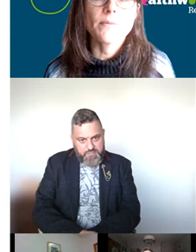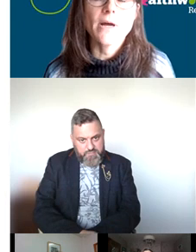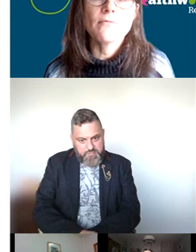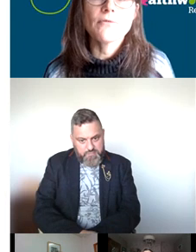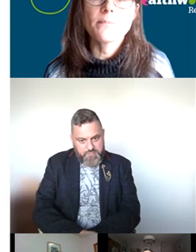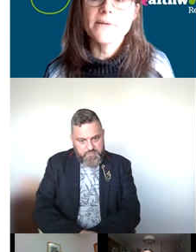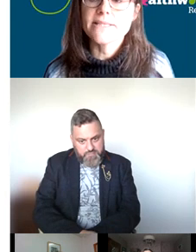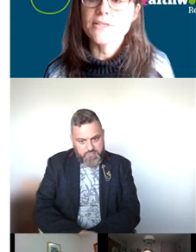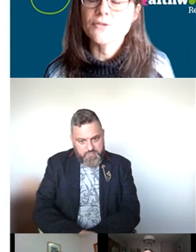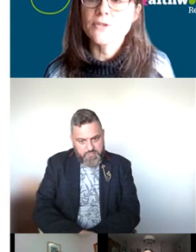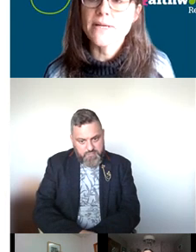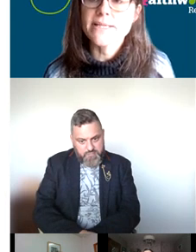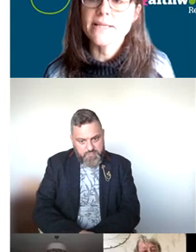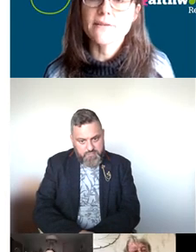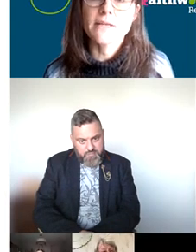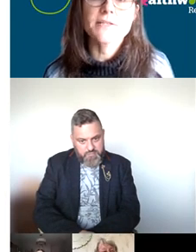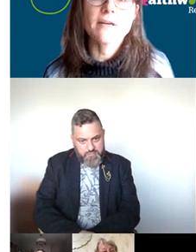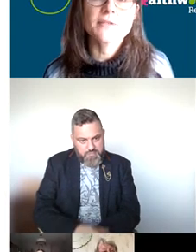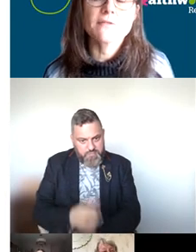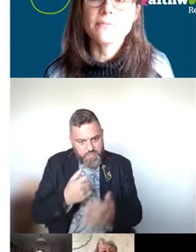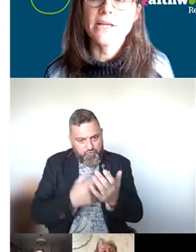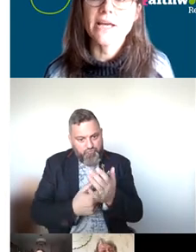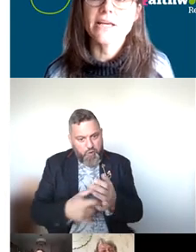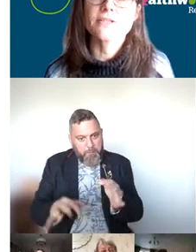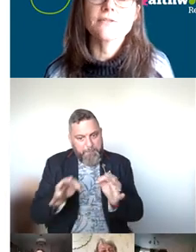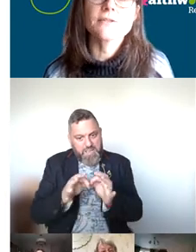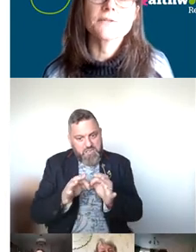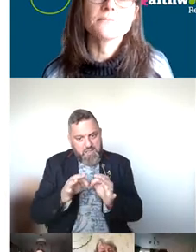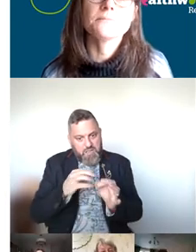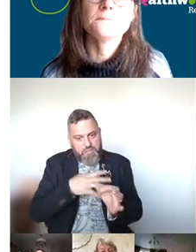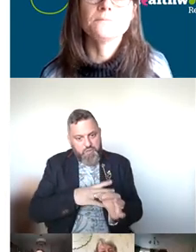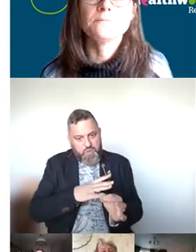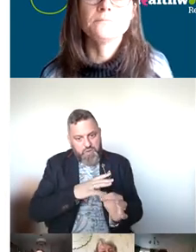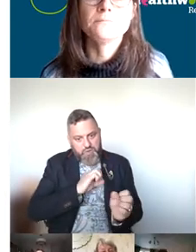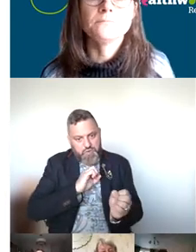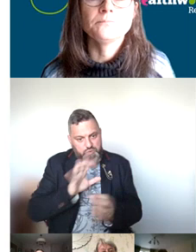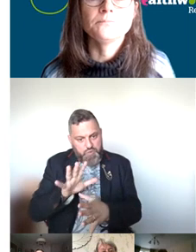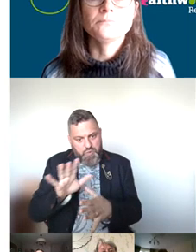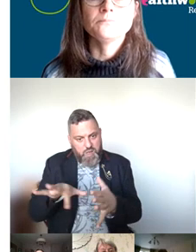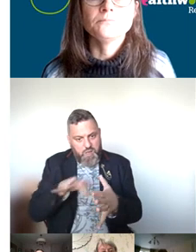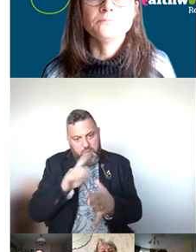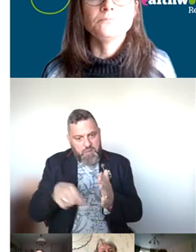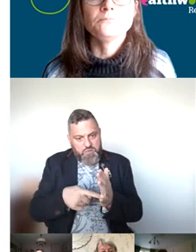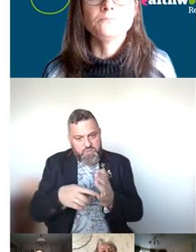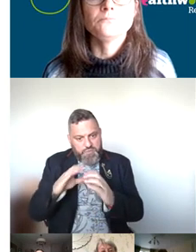Thank you, Rob. Rob Beasley, did you want to add anything in terms of communications?